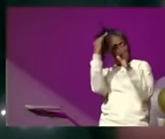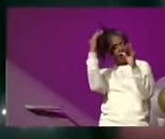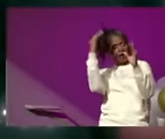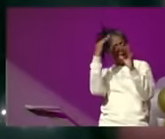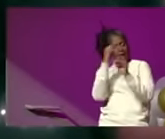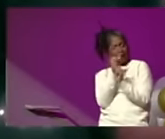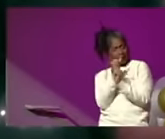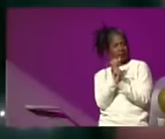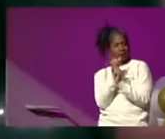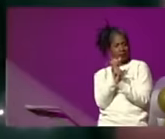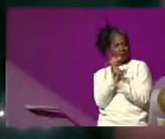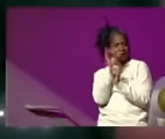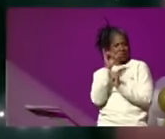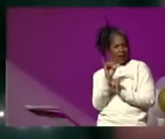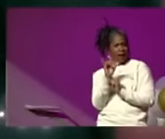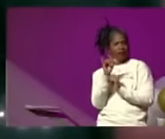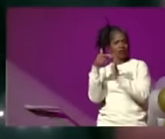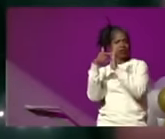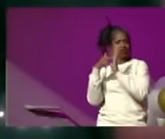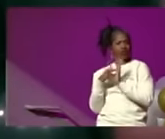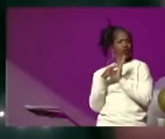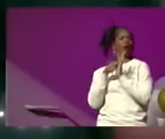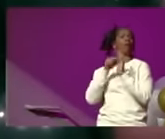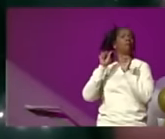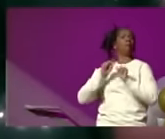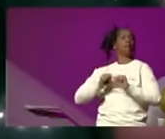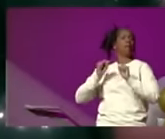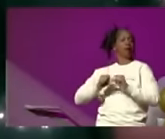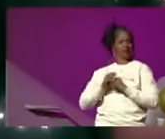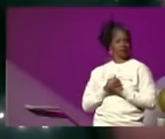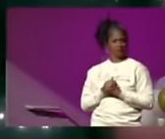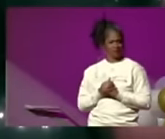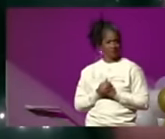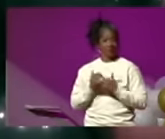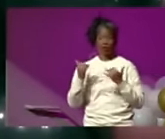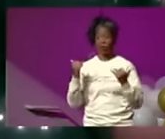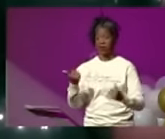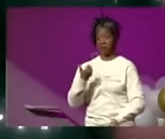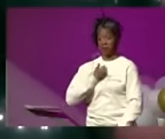darkness. We went to go see Color Purple,